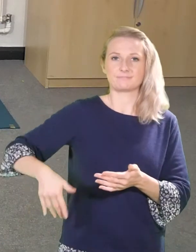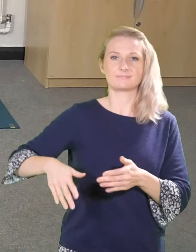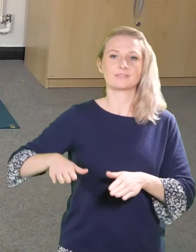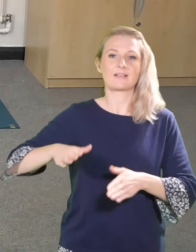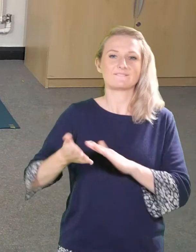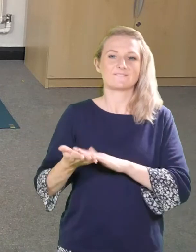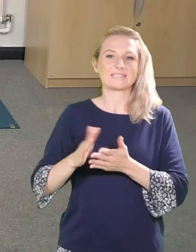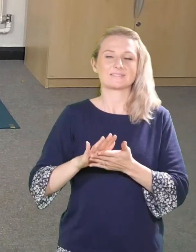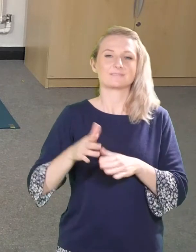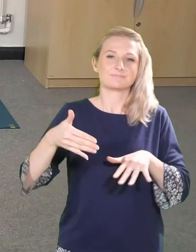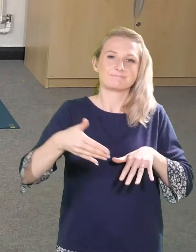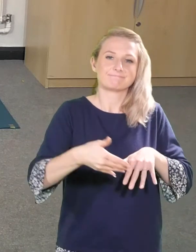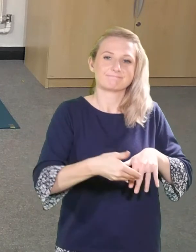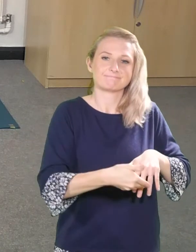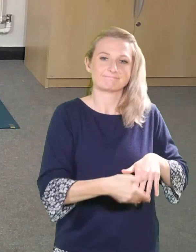Exhale, come down.